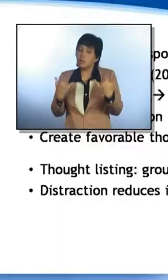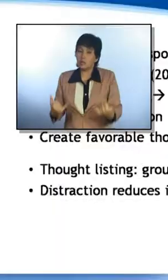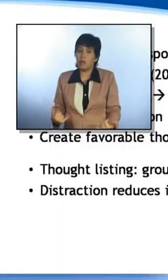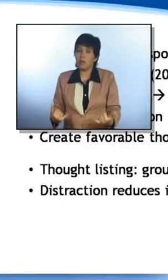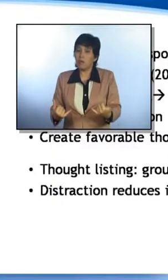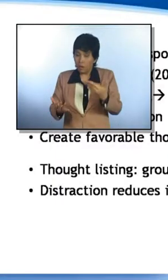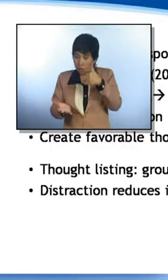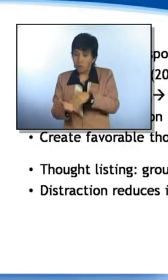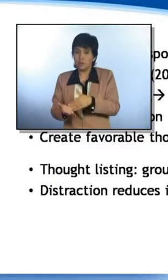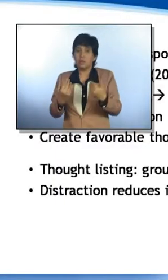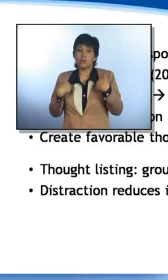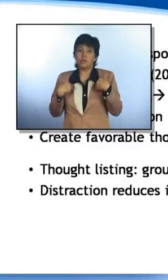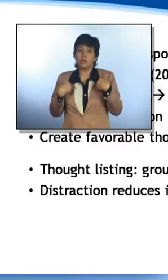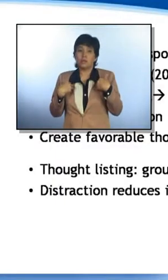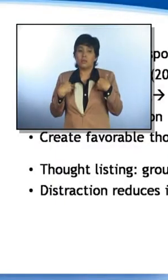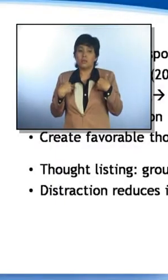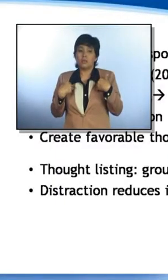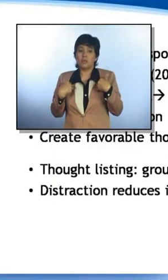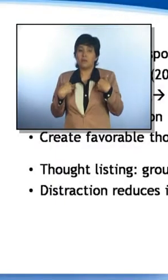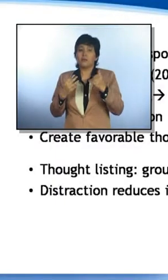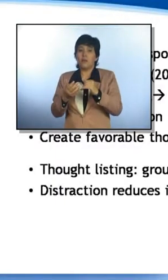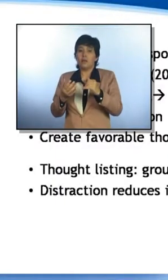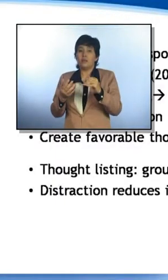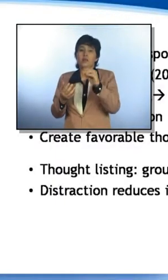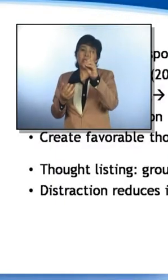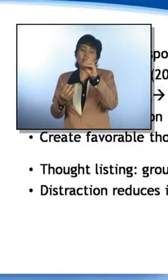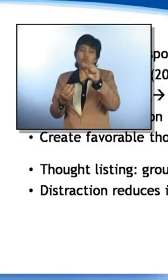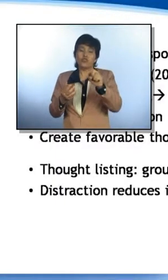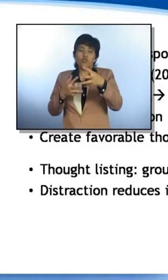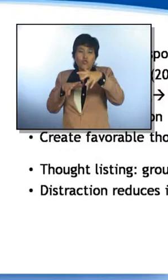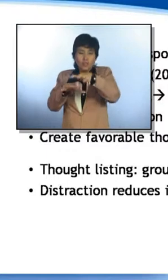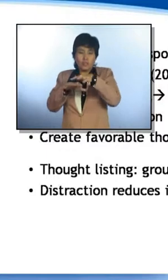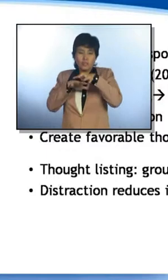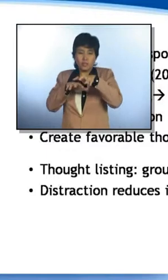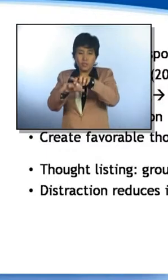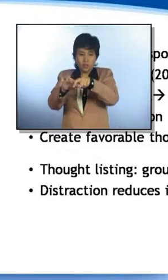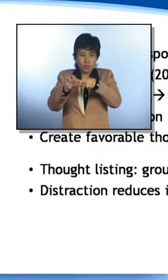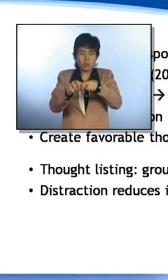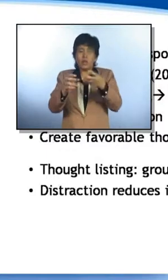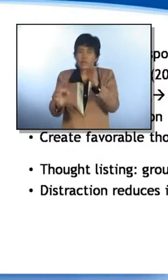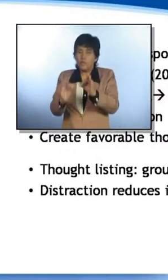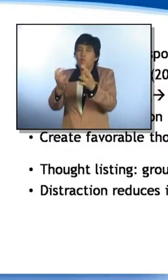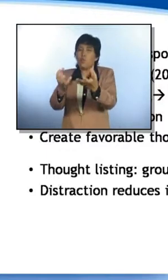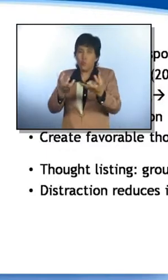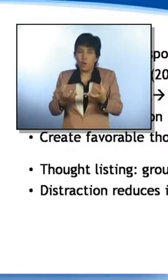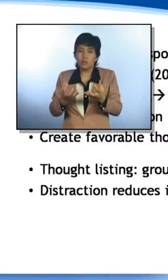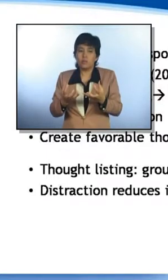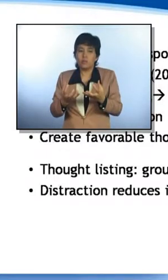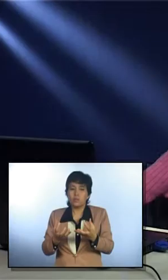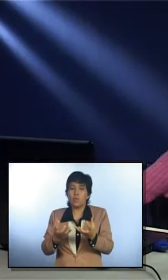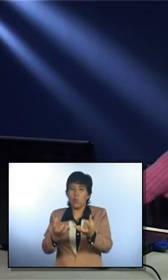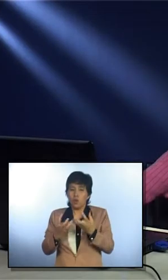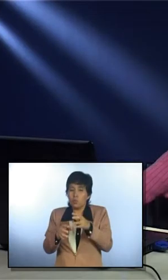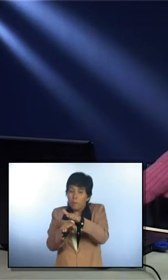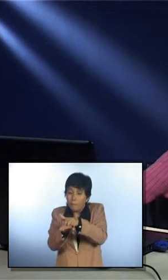Now, another thing is that distraction could reduce your information input. So if you want